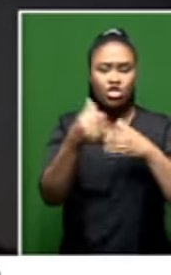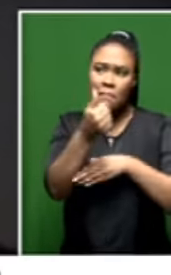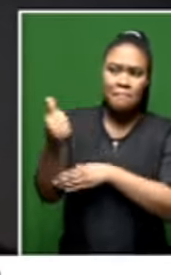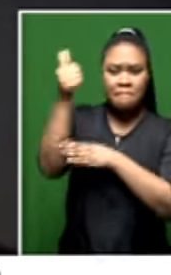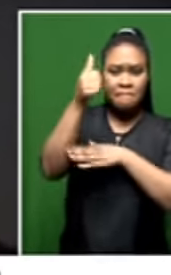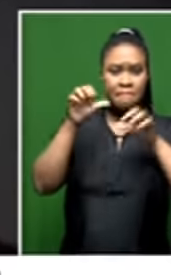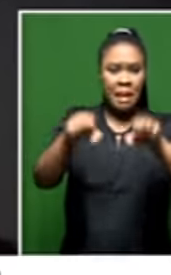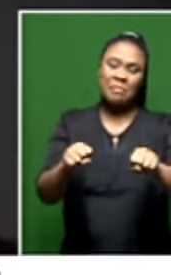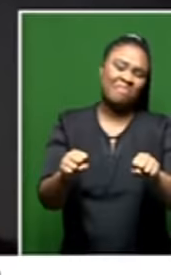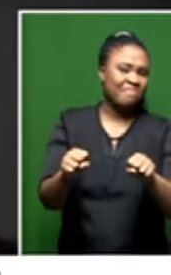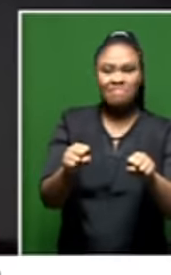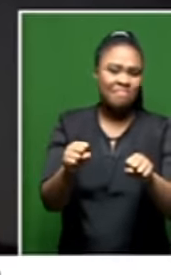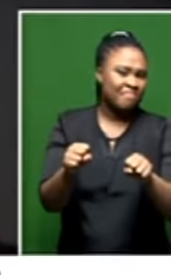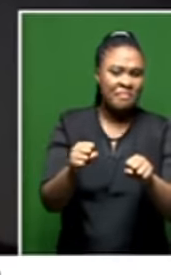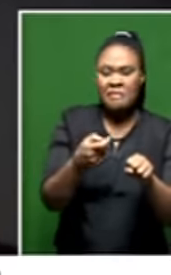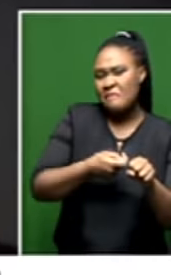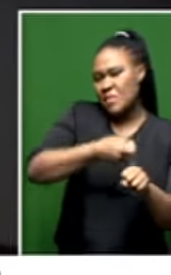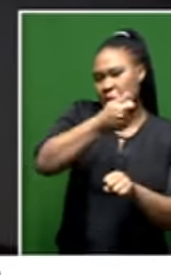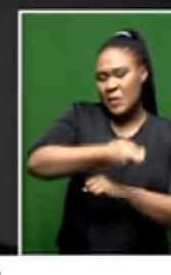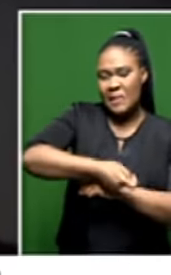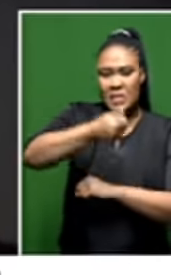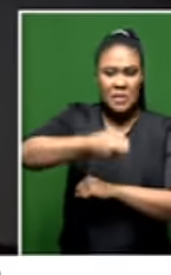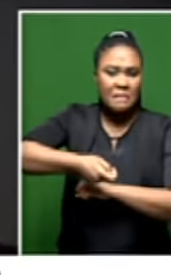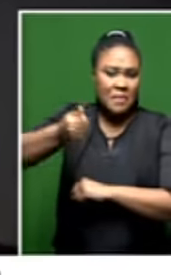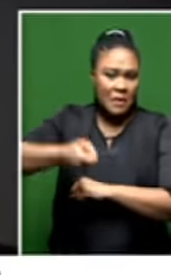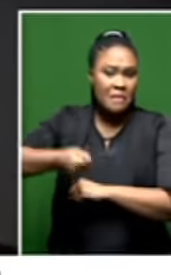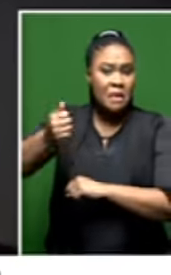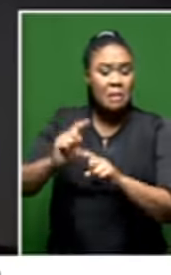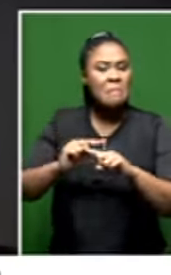judiciary. Although, of course, there may be